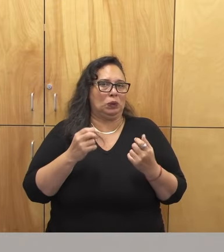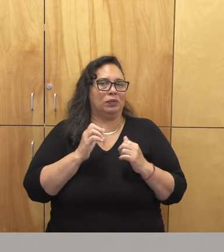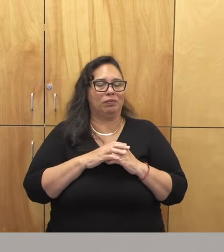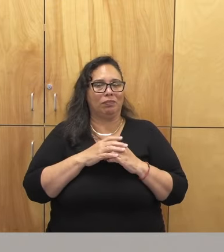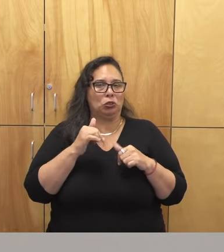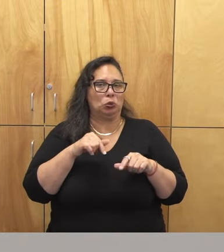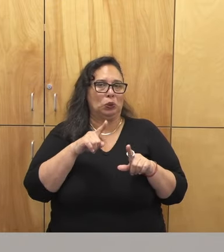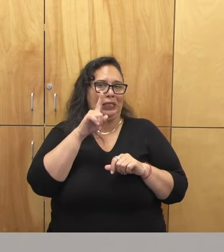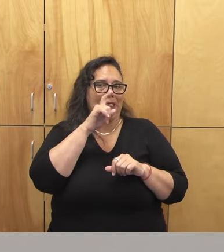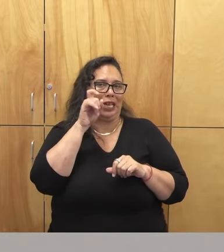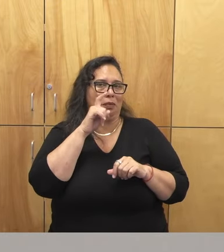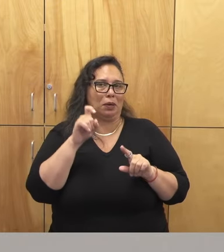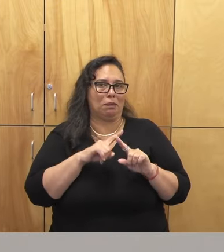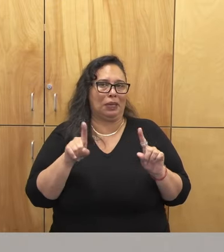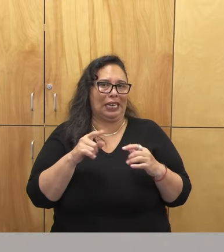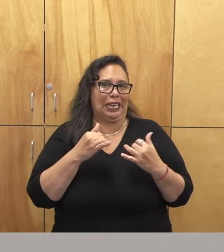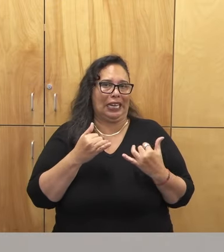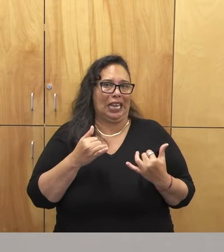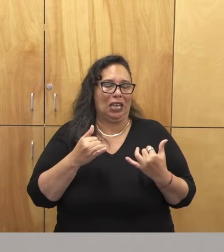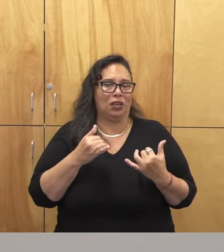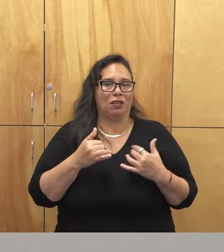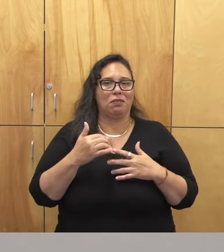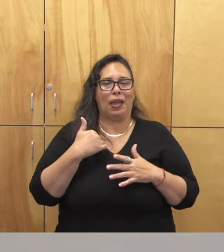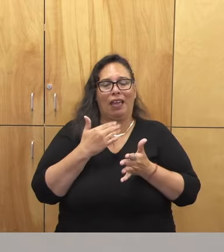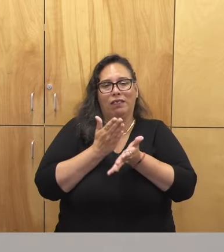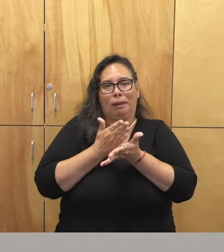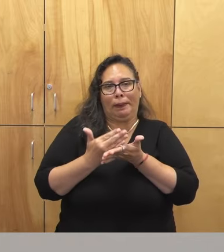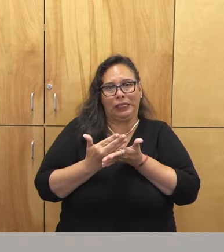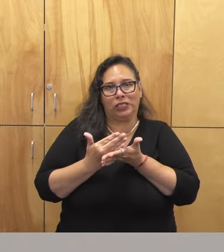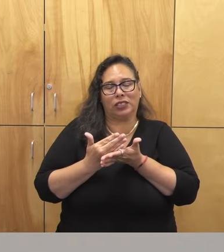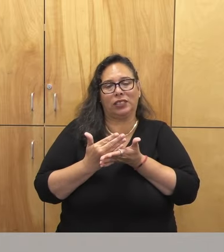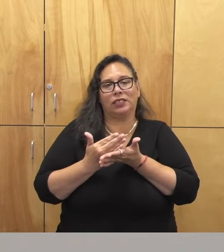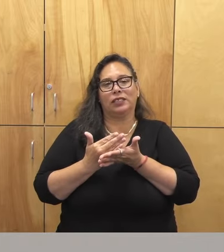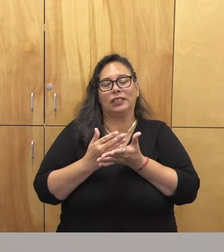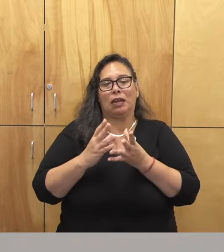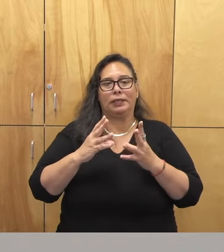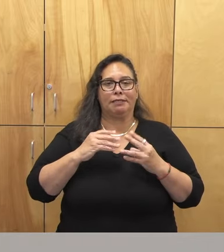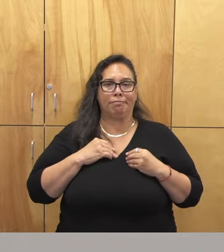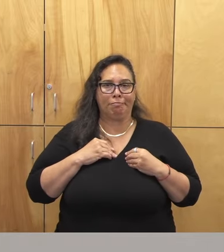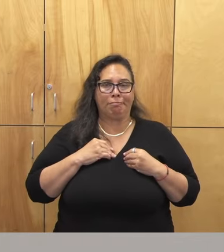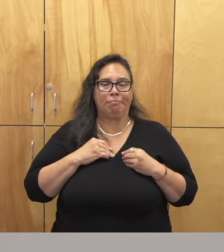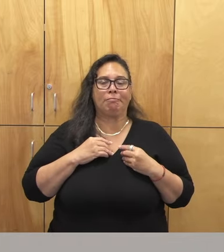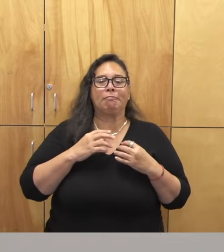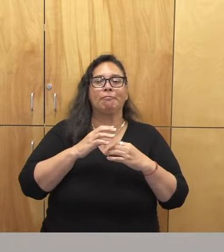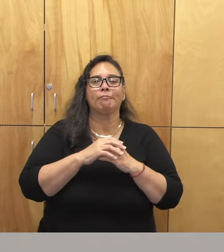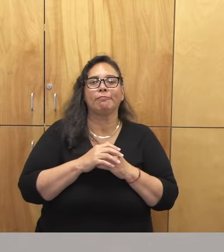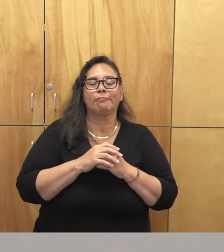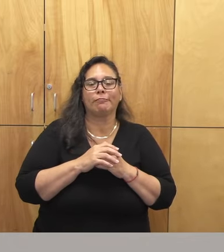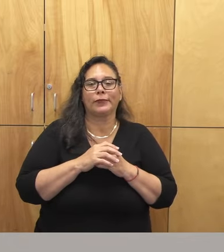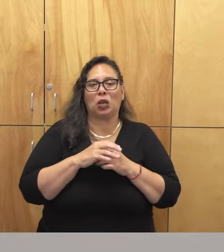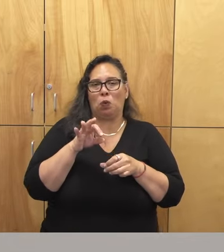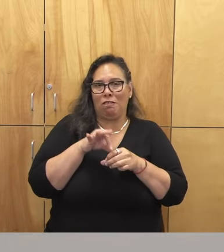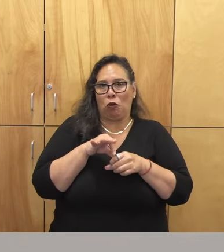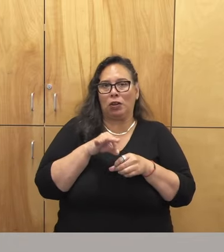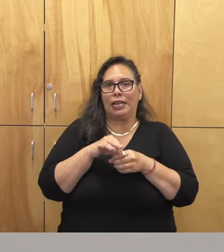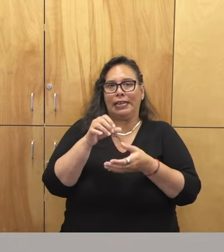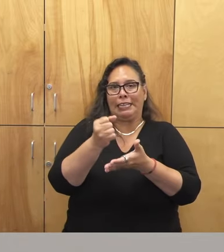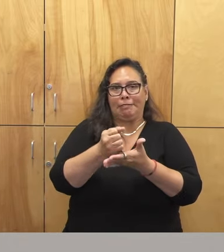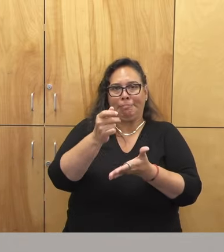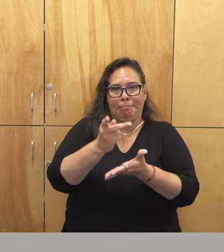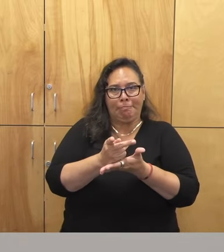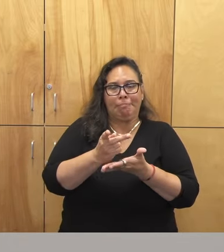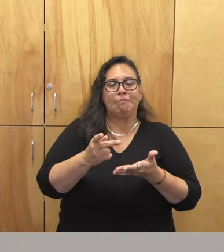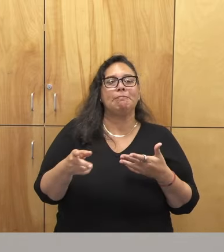but we now have a budget that we've adopted, and we've communicated to people what it is that